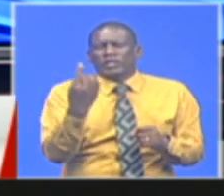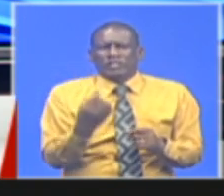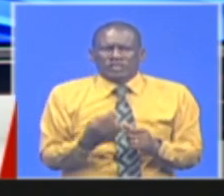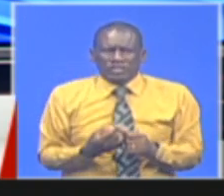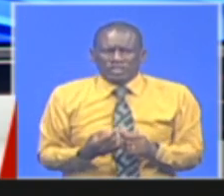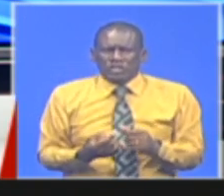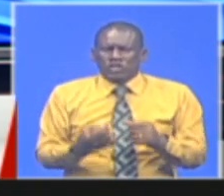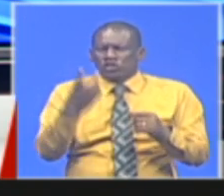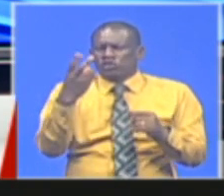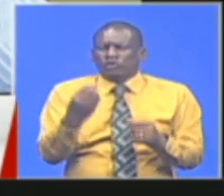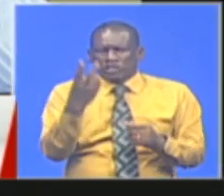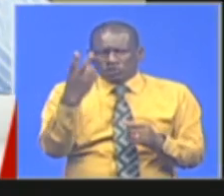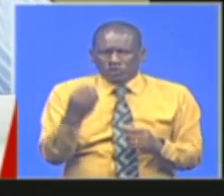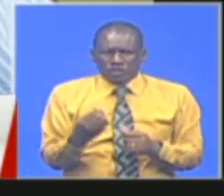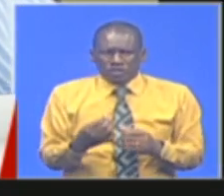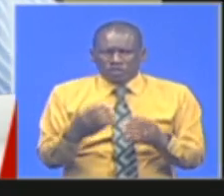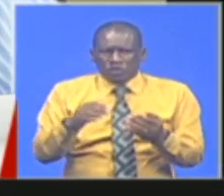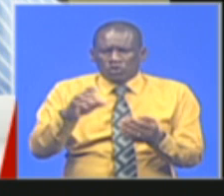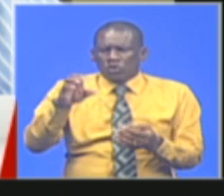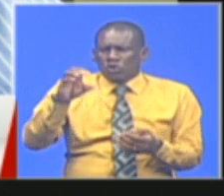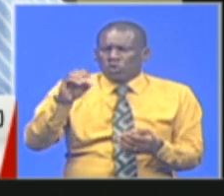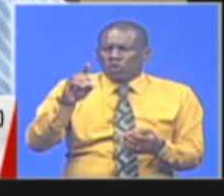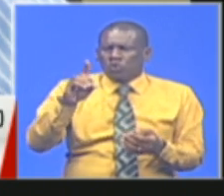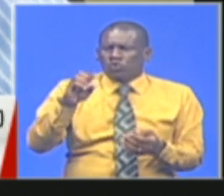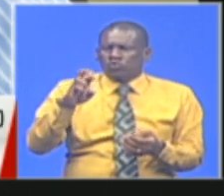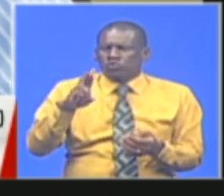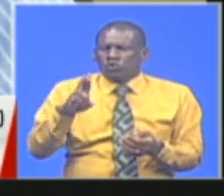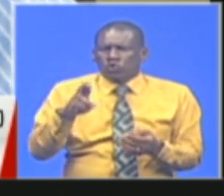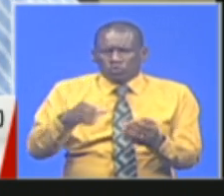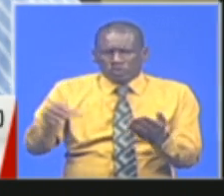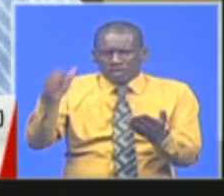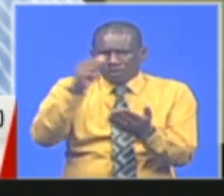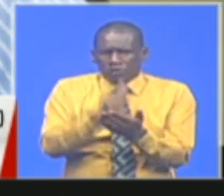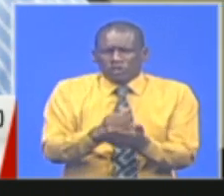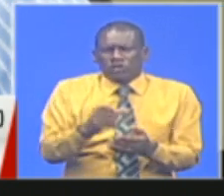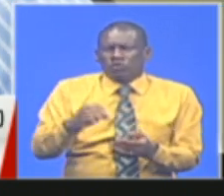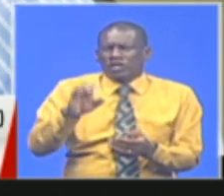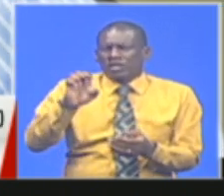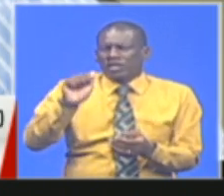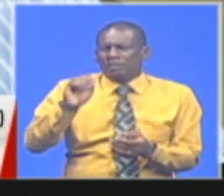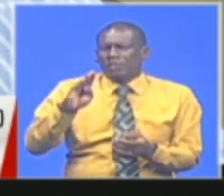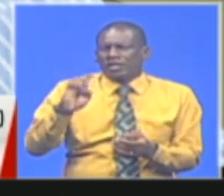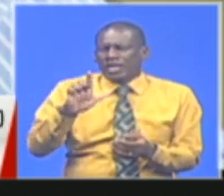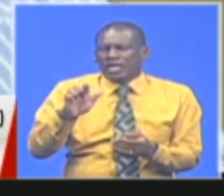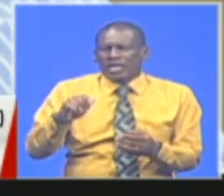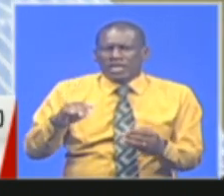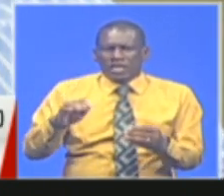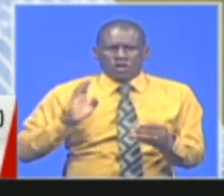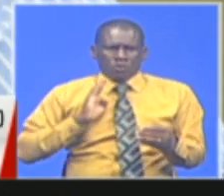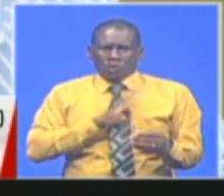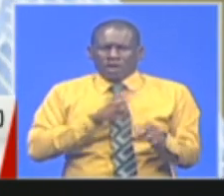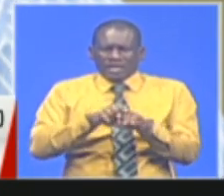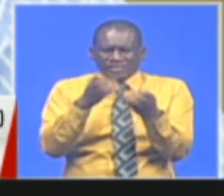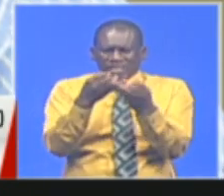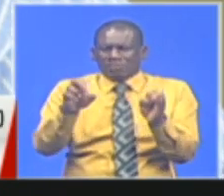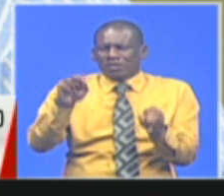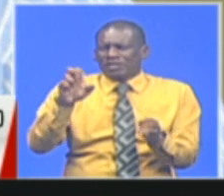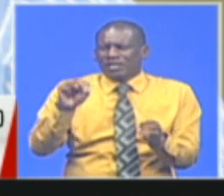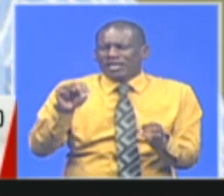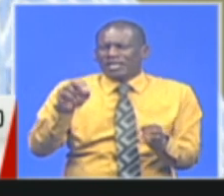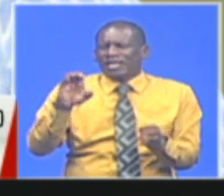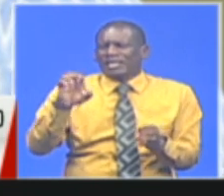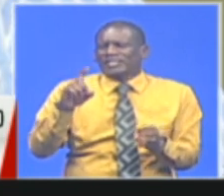year 2020. Dr. Oduor Otieno was appointed to the EABL board on the 24th of May 2016 as an independent non-executive